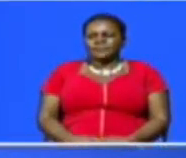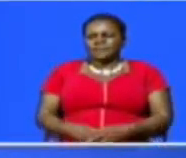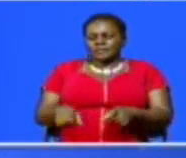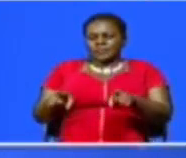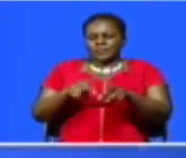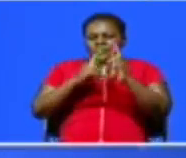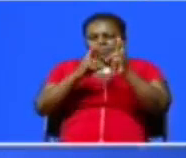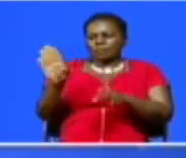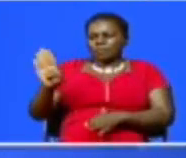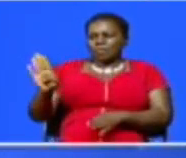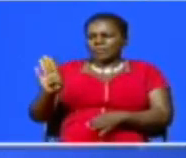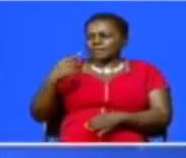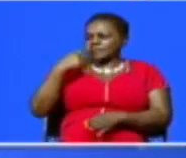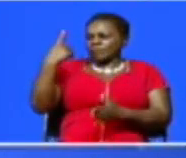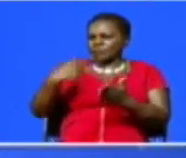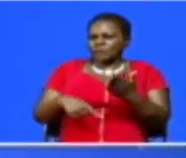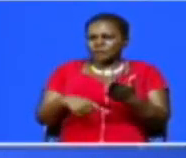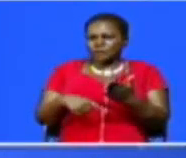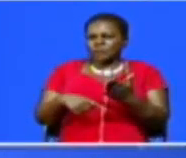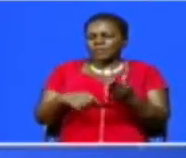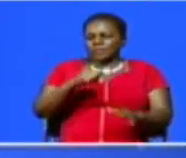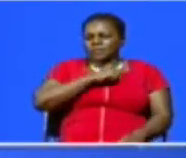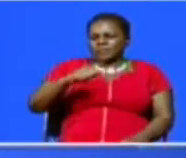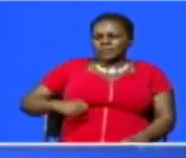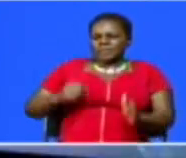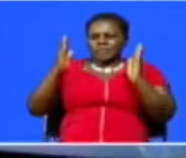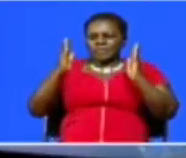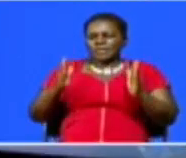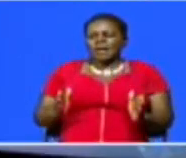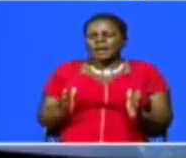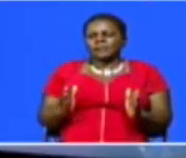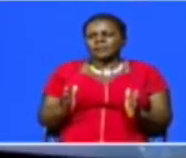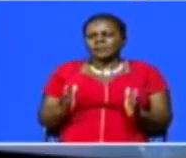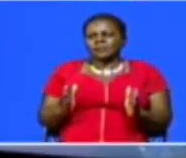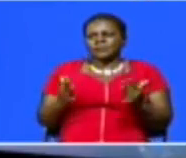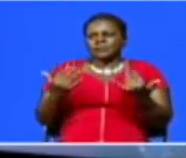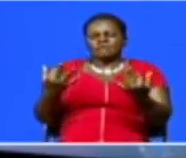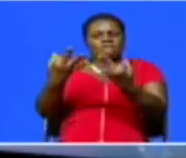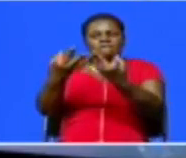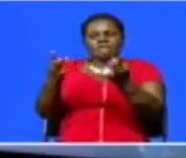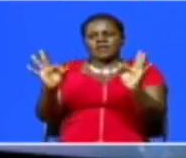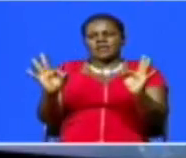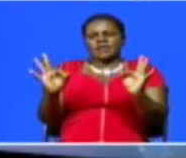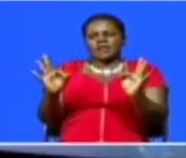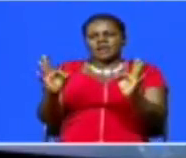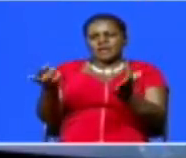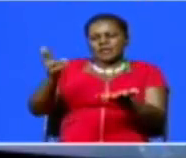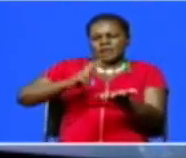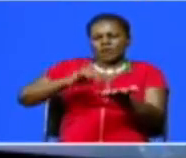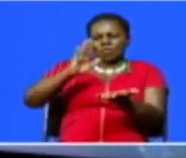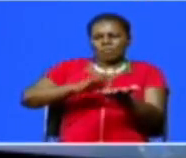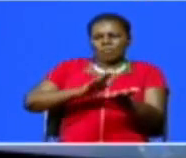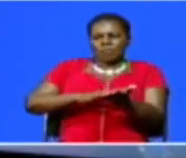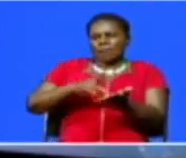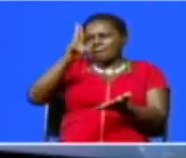Meanwhile, reports from Bomet state that the besieged Senator Dr. Christopher Langat has been freed after recording a statement